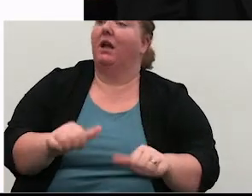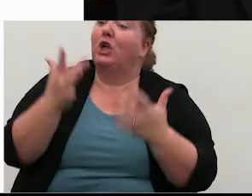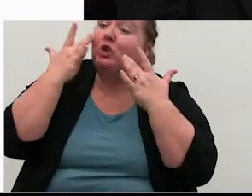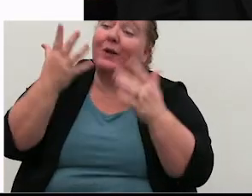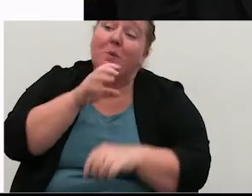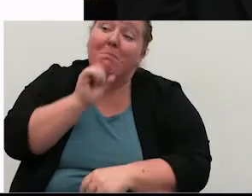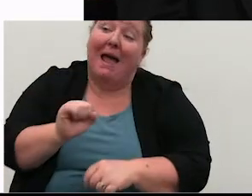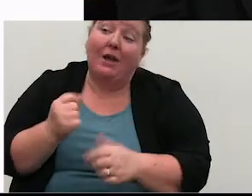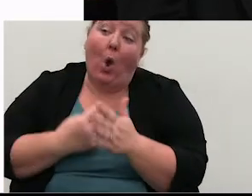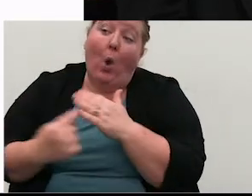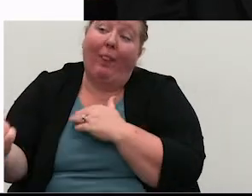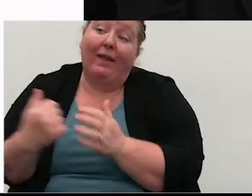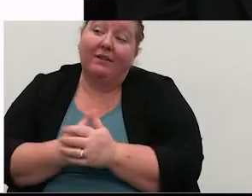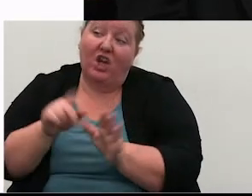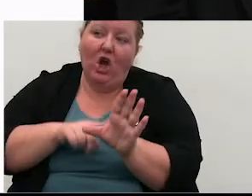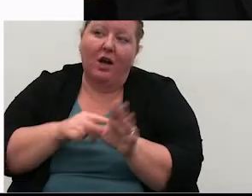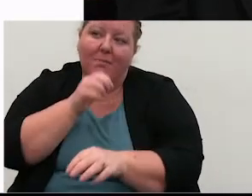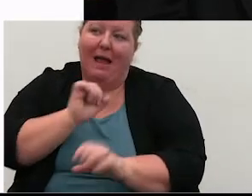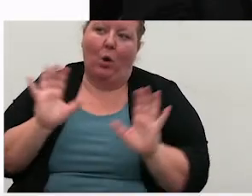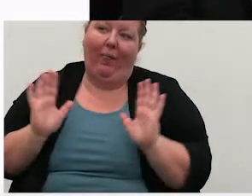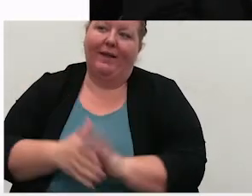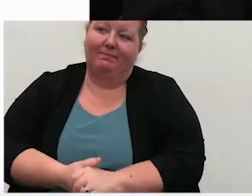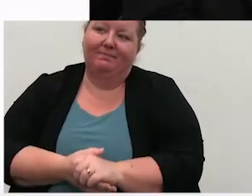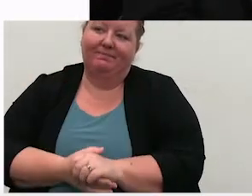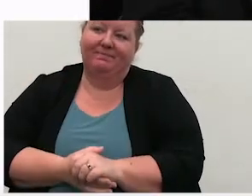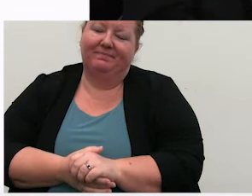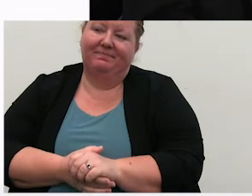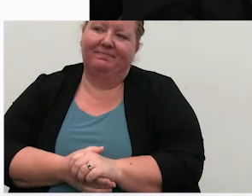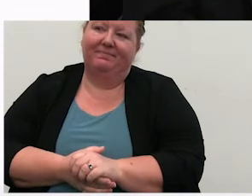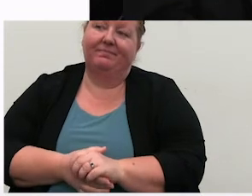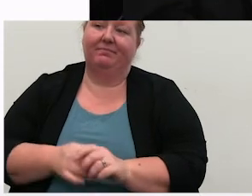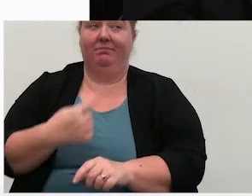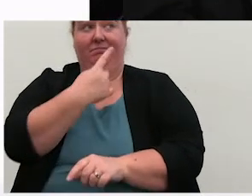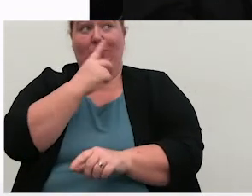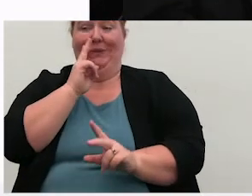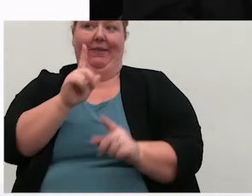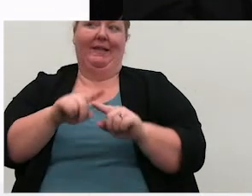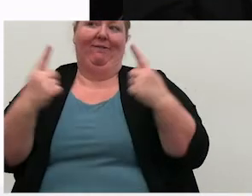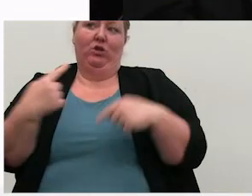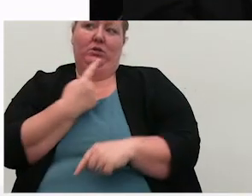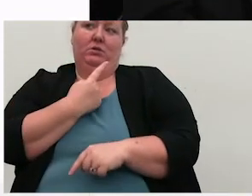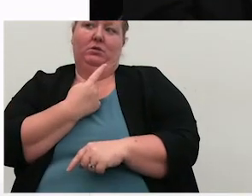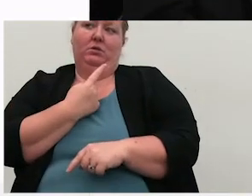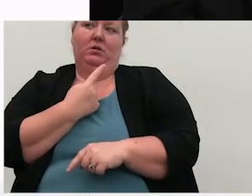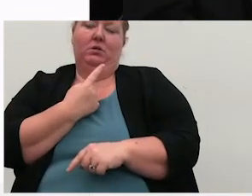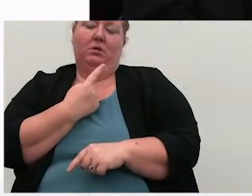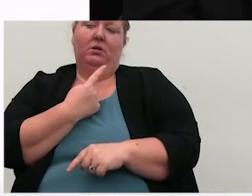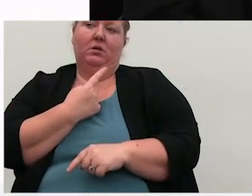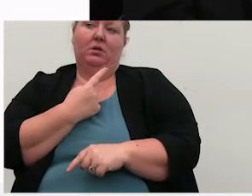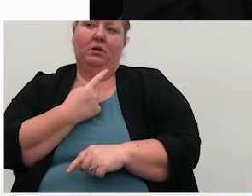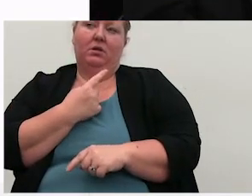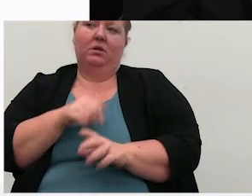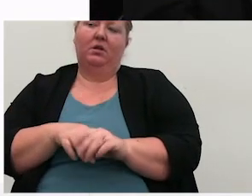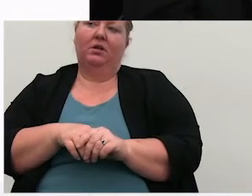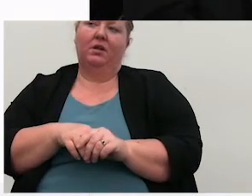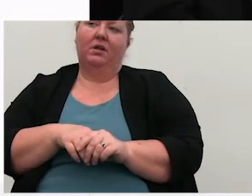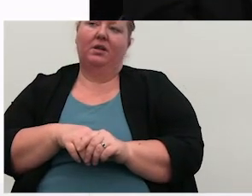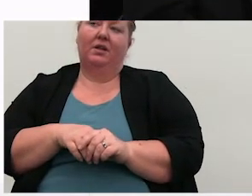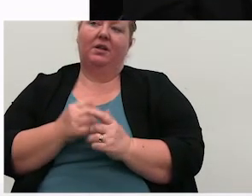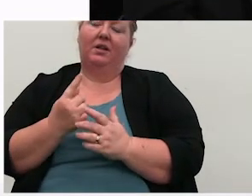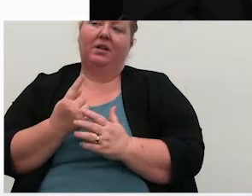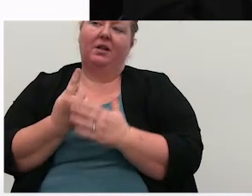And younger men at that, in fact. Spot the difference. This one only shown to